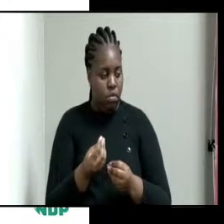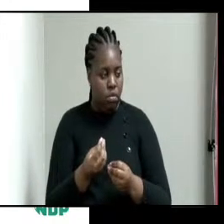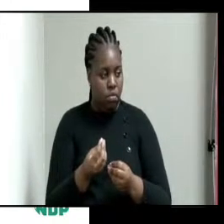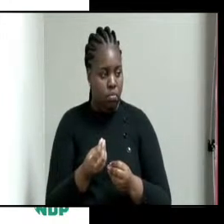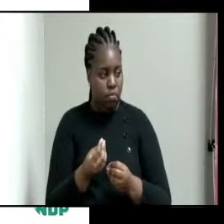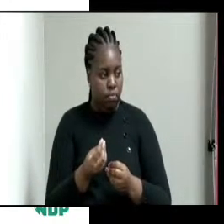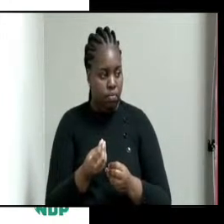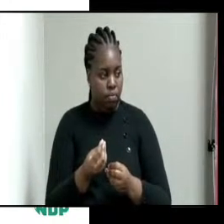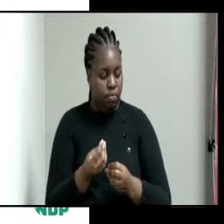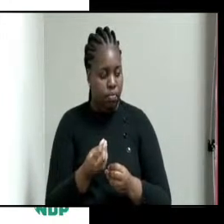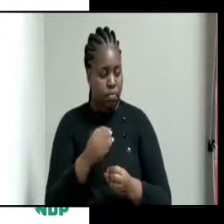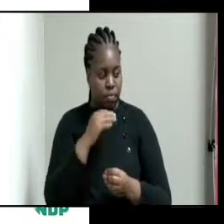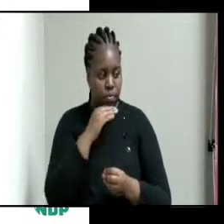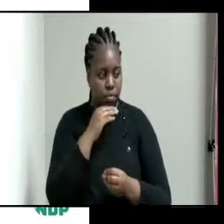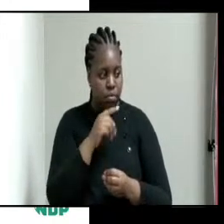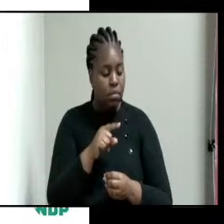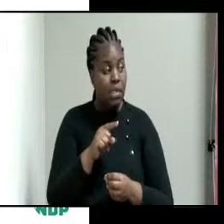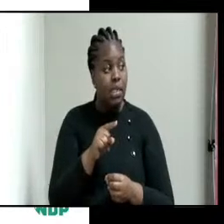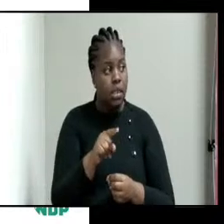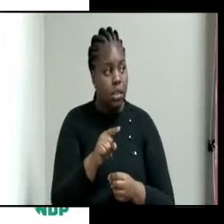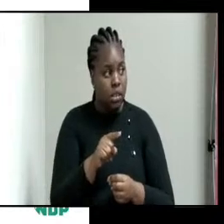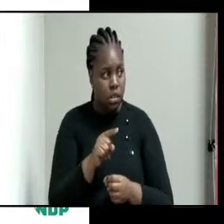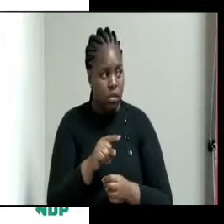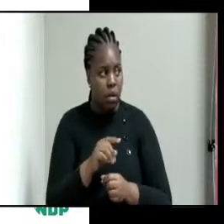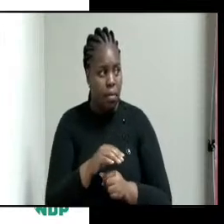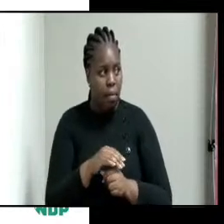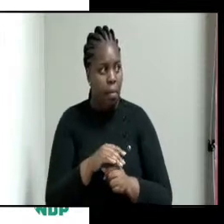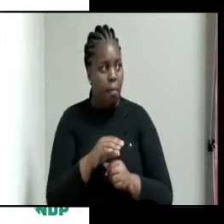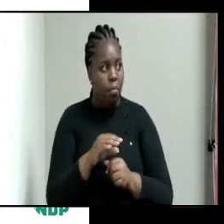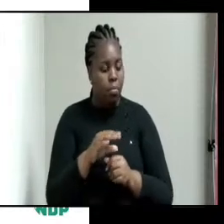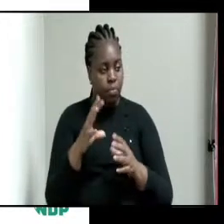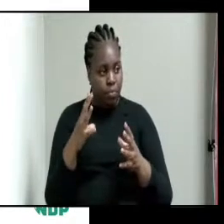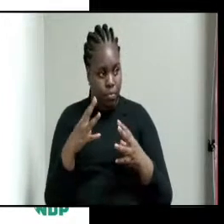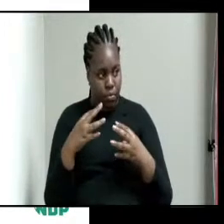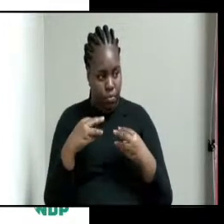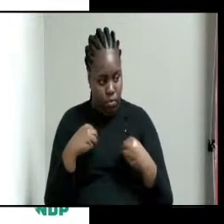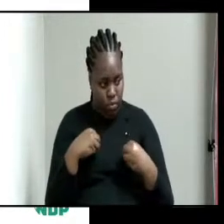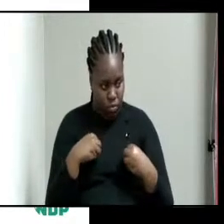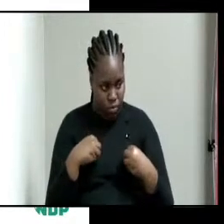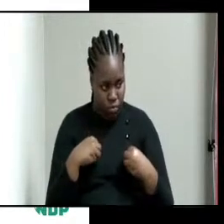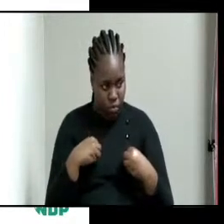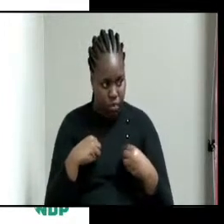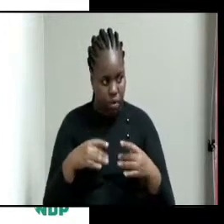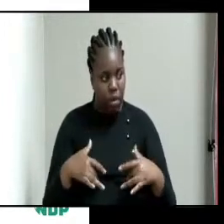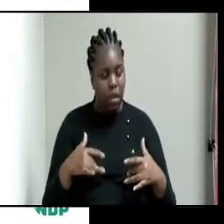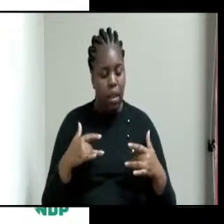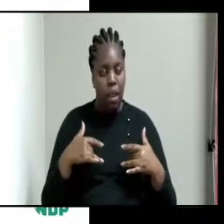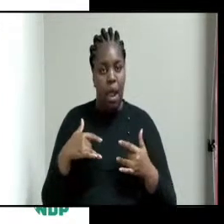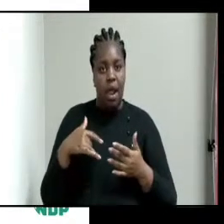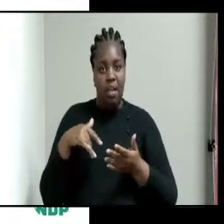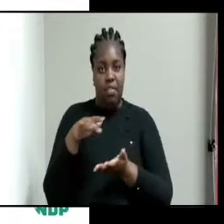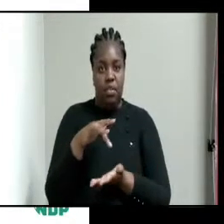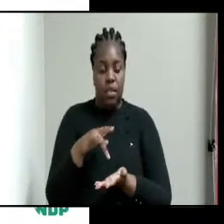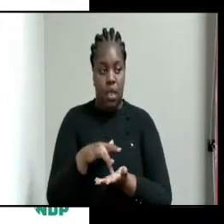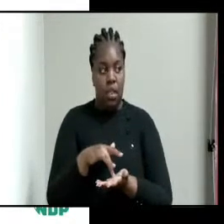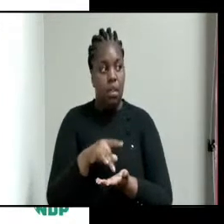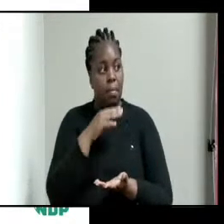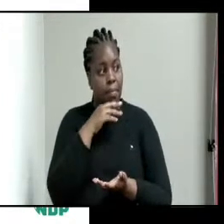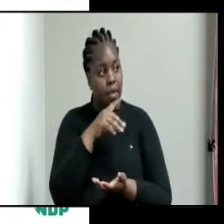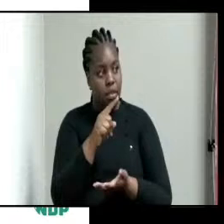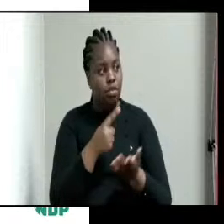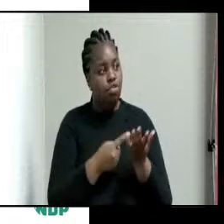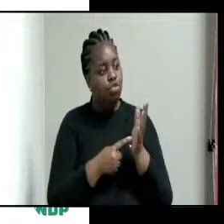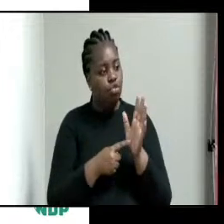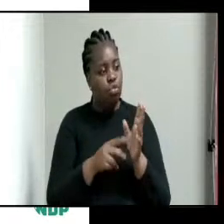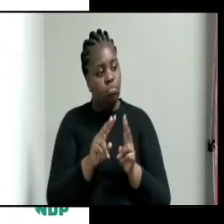analysis. And then this methodology adopts sort of a life cycle approach that reflects